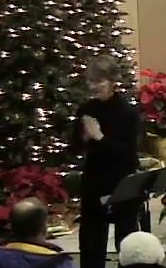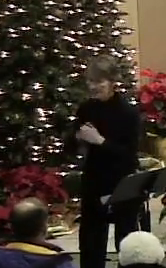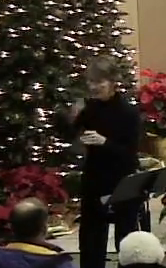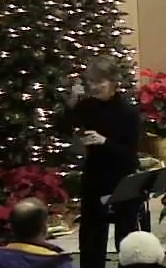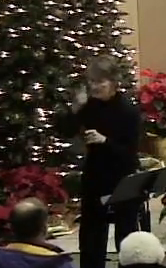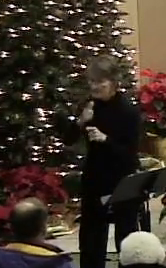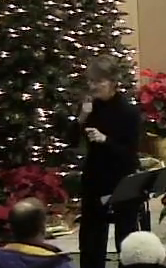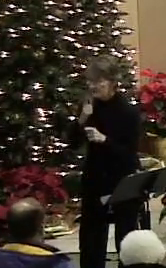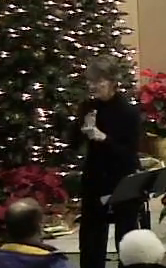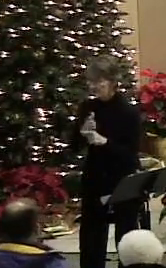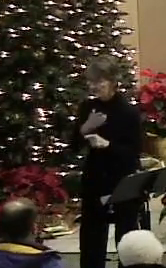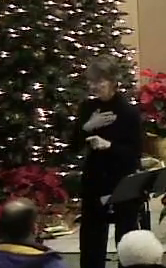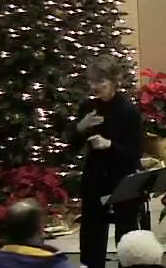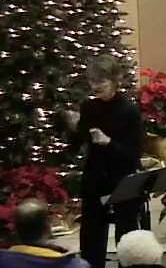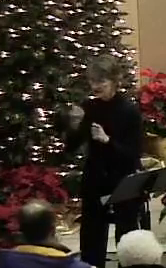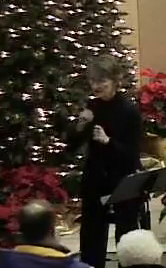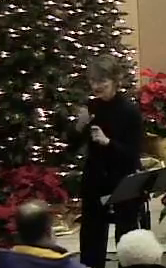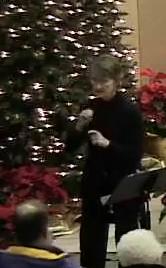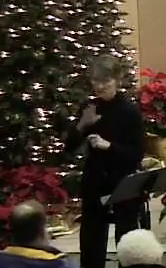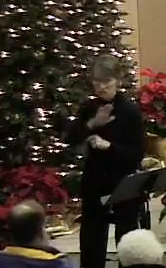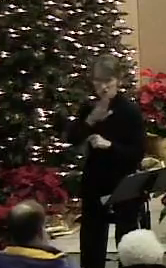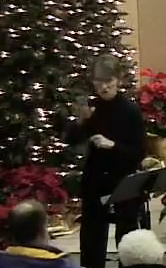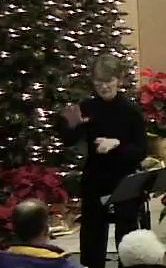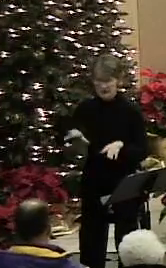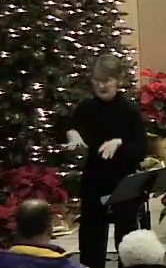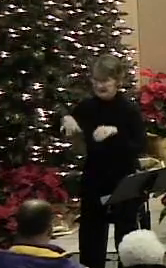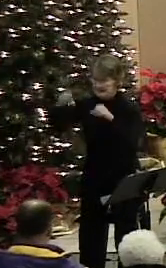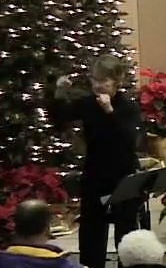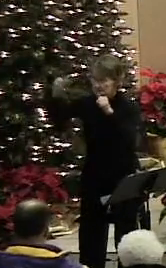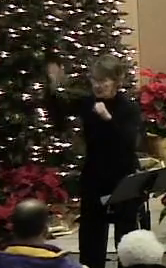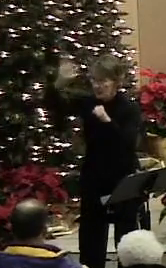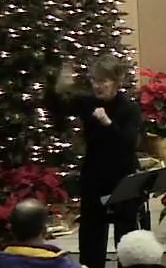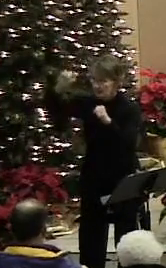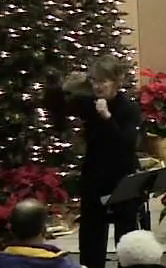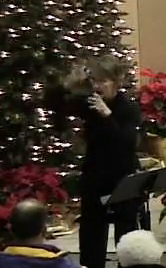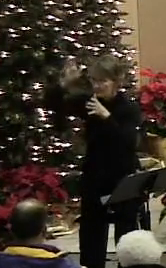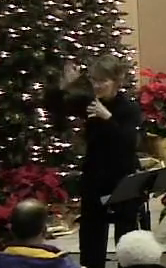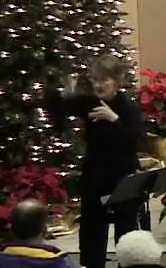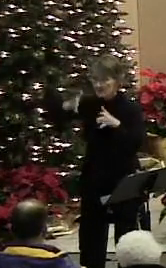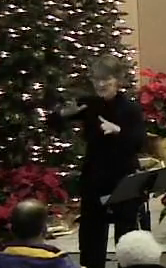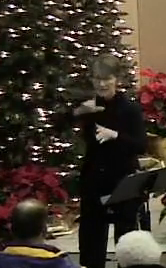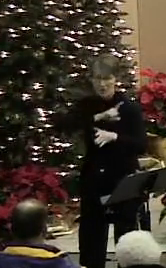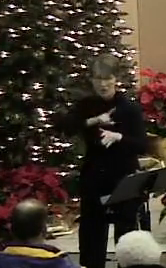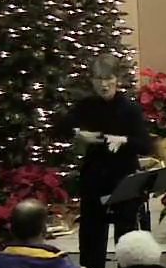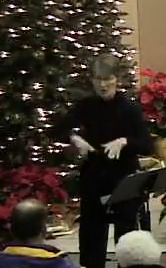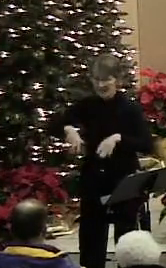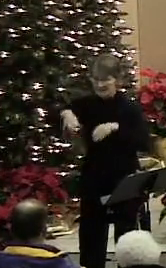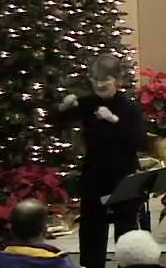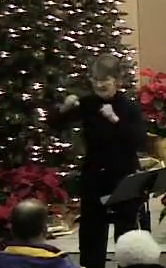Brothers and sisters, that my sacrifice and yours may be acceptable to God, the Almighty Father.